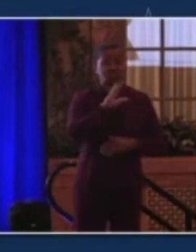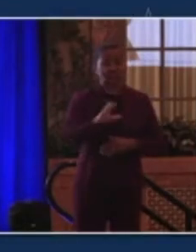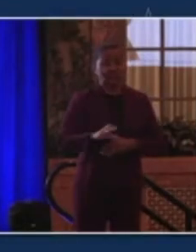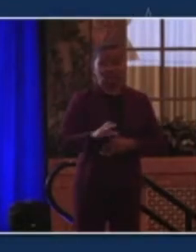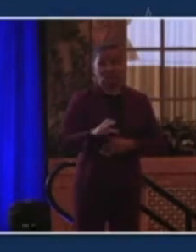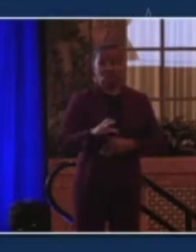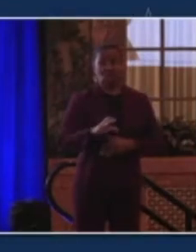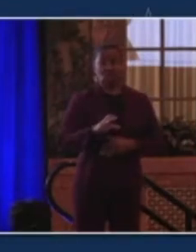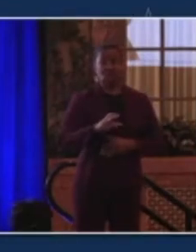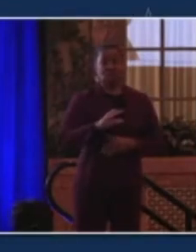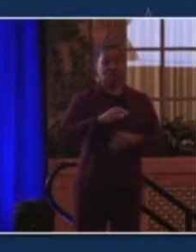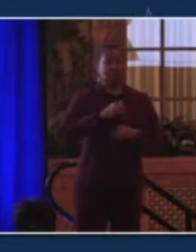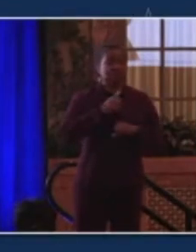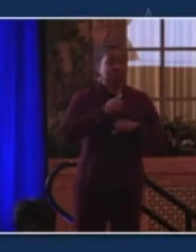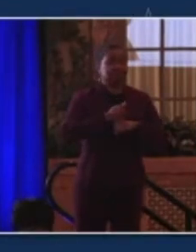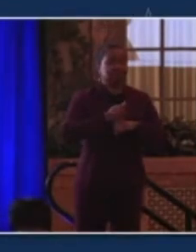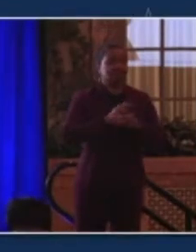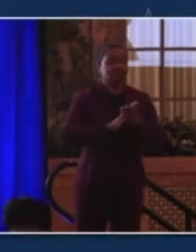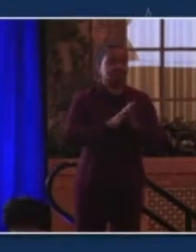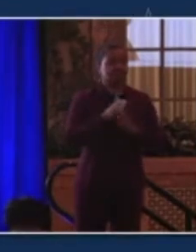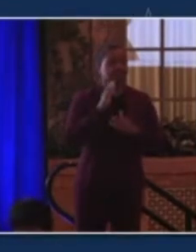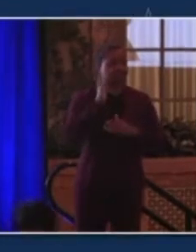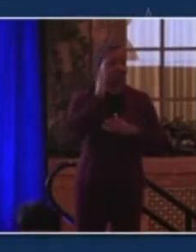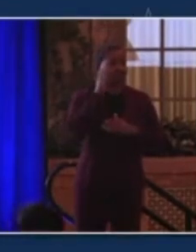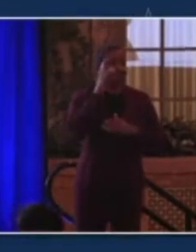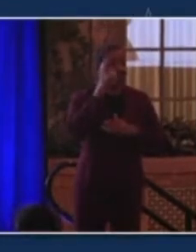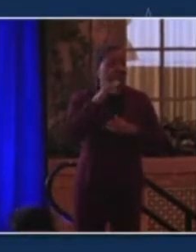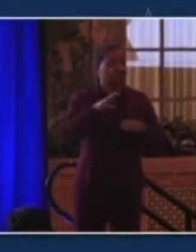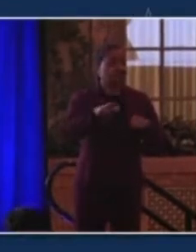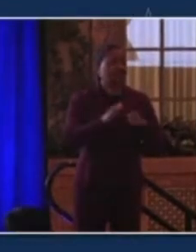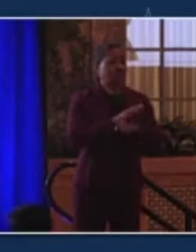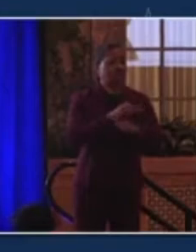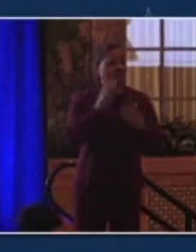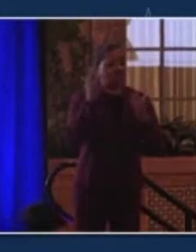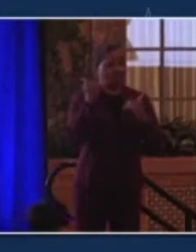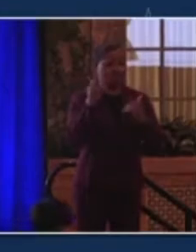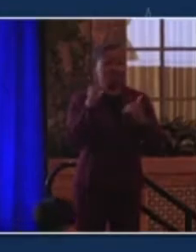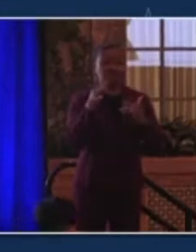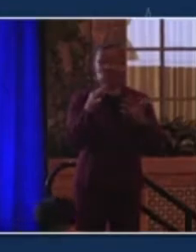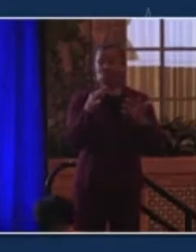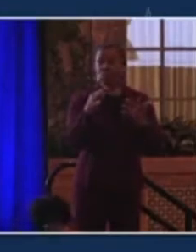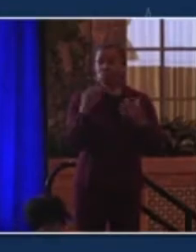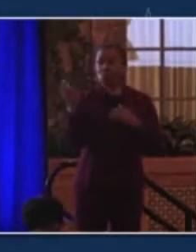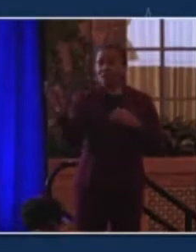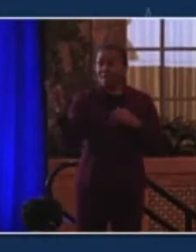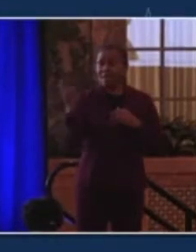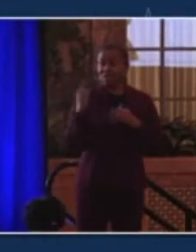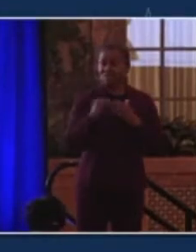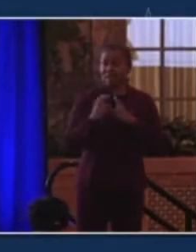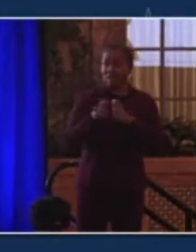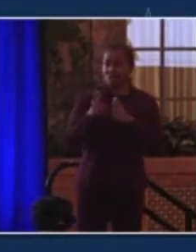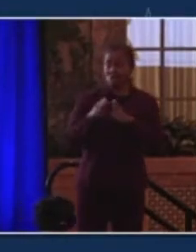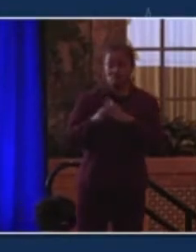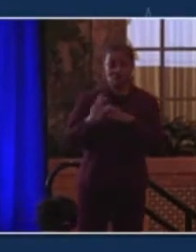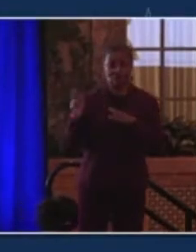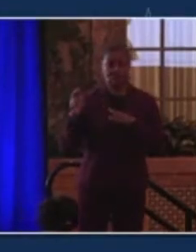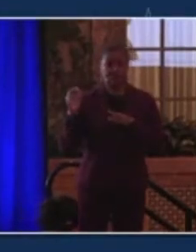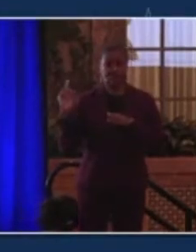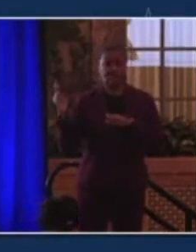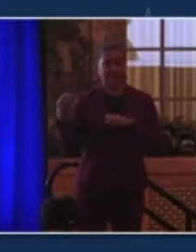placed on a path to a destiny filled with hope. So if he were to walk through that door over to my